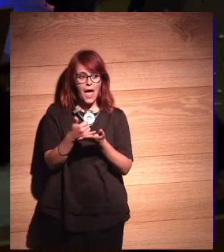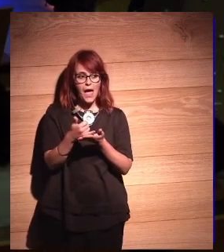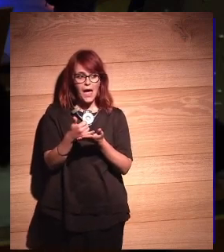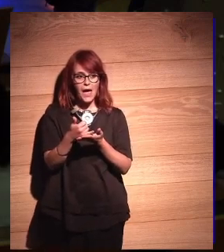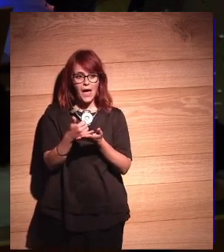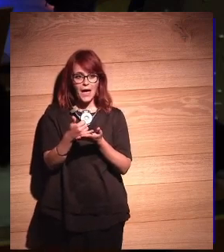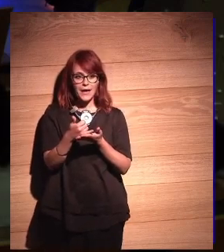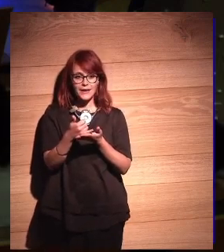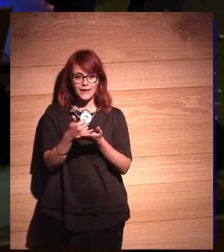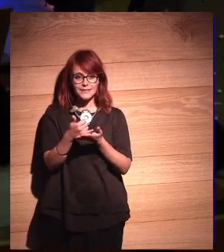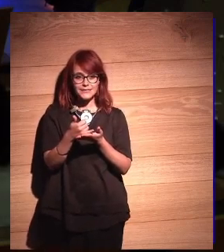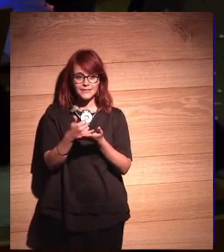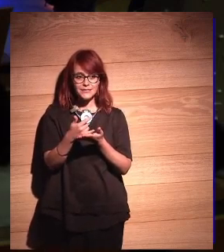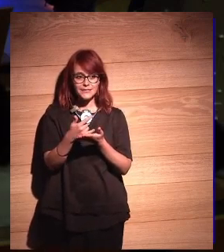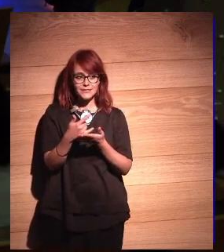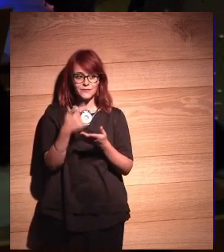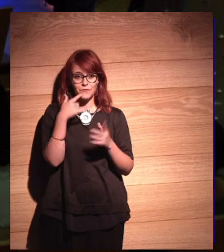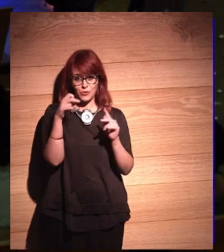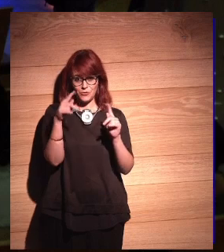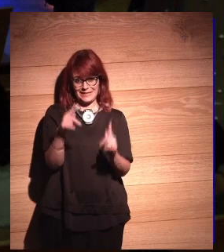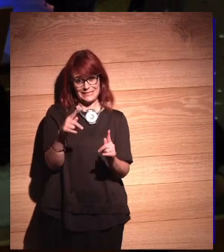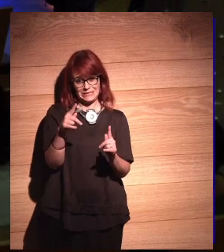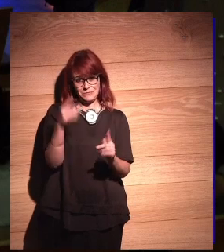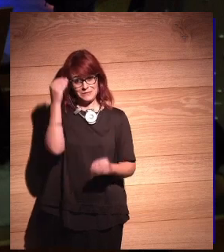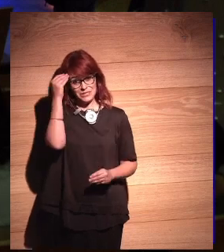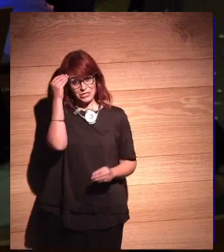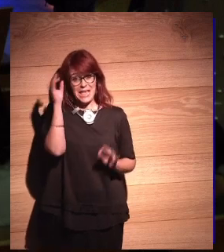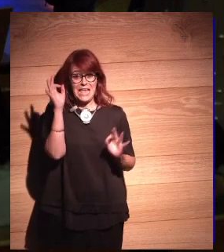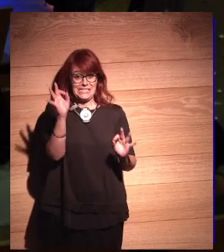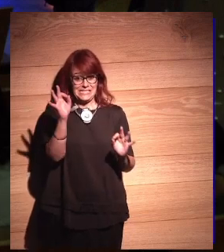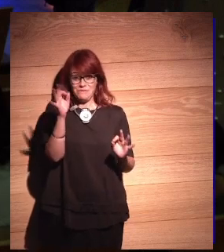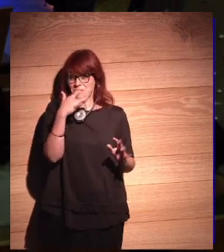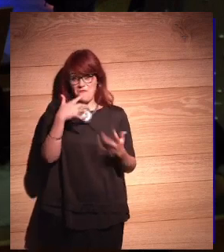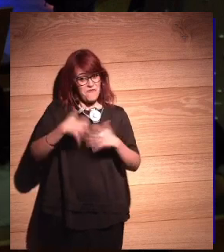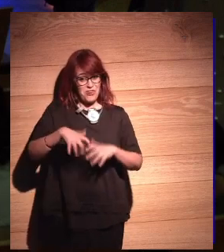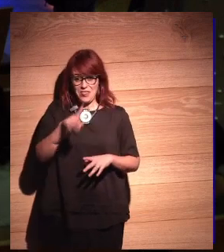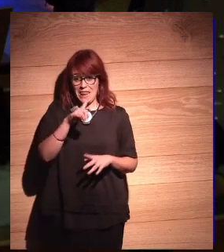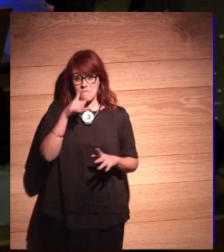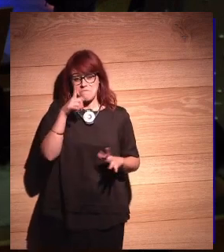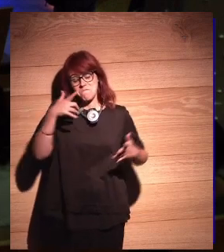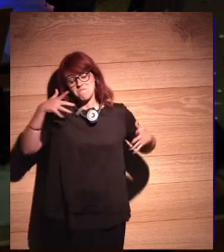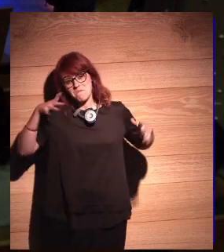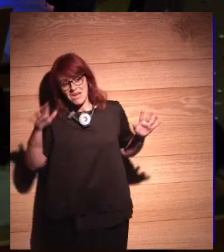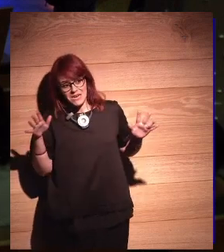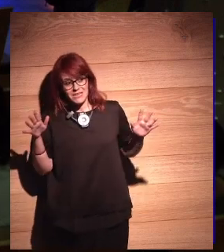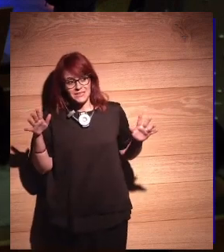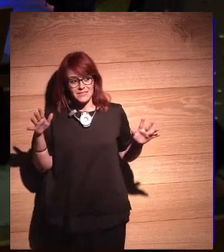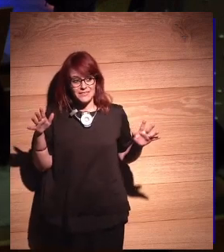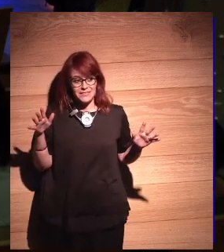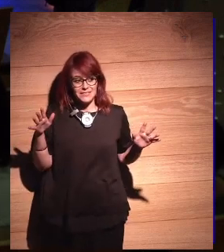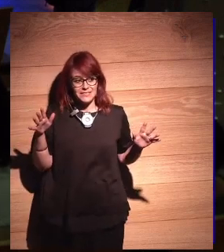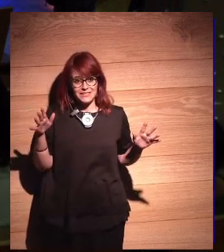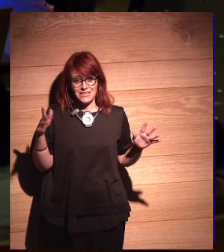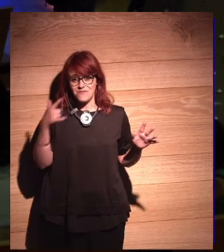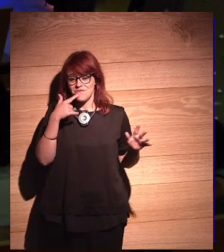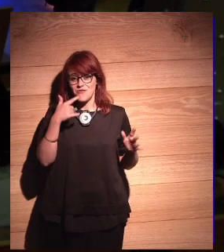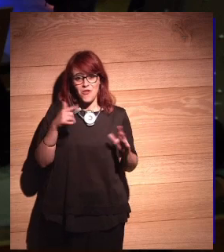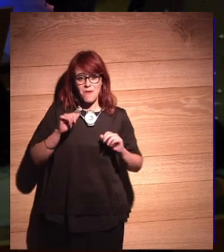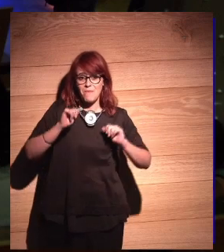Yeah, but I don't think it is. Okay, but I just don't want to start playing and then it's gonna go on and off, because then